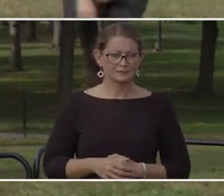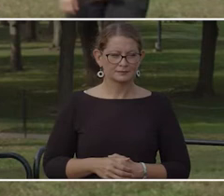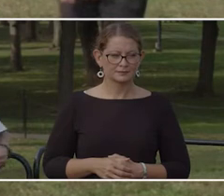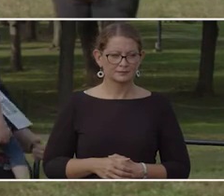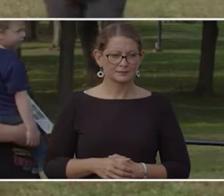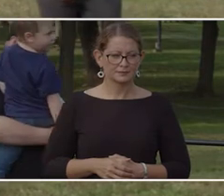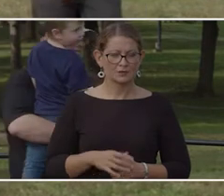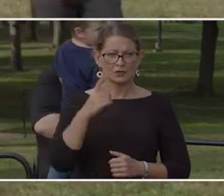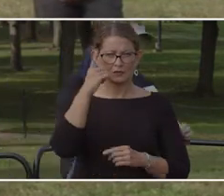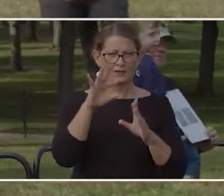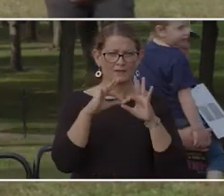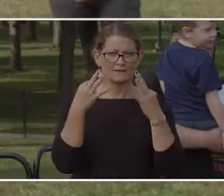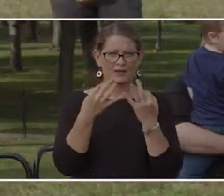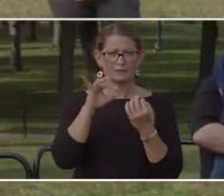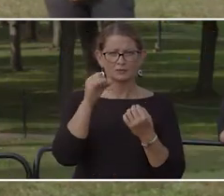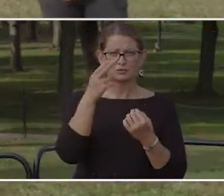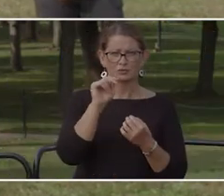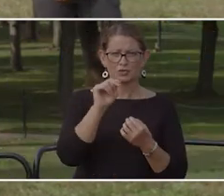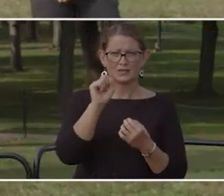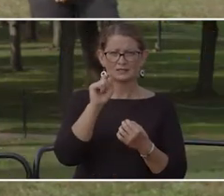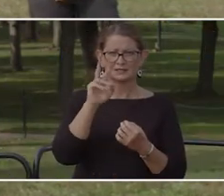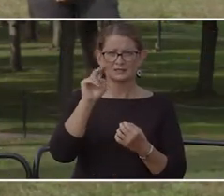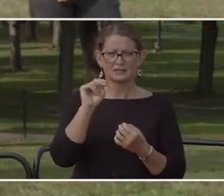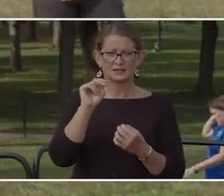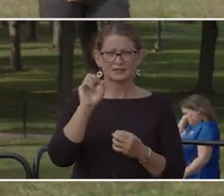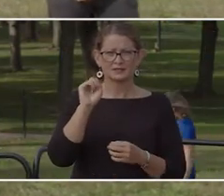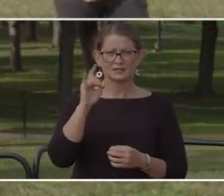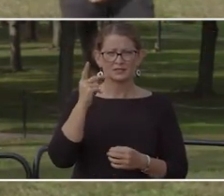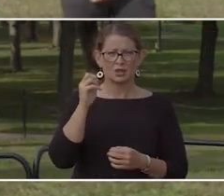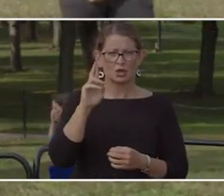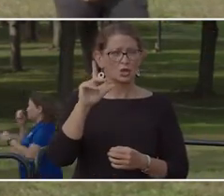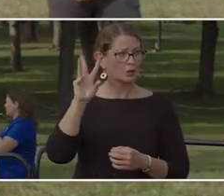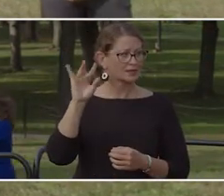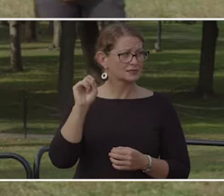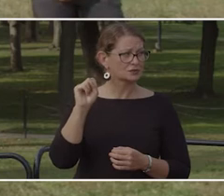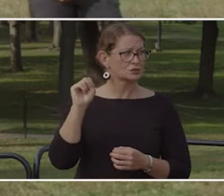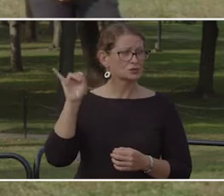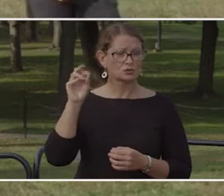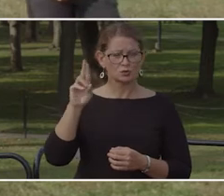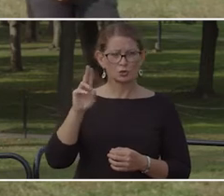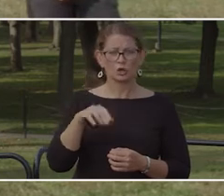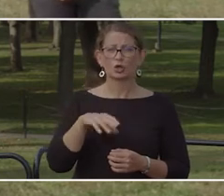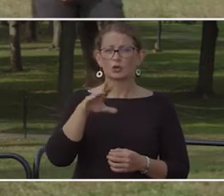On behalf of the family, John Stephen Signorowitz, Jr., U.S.